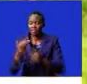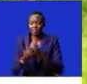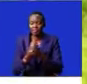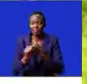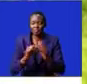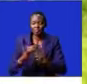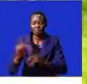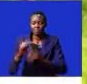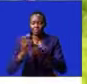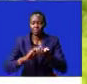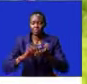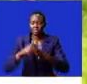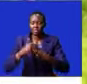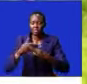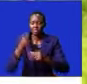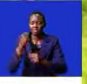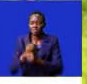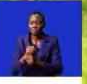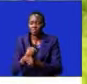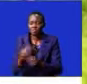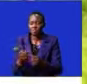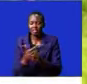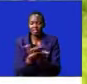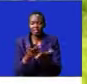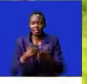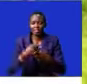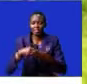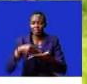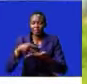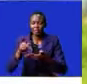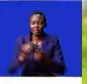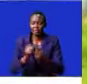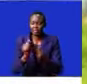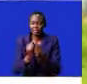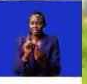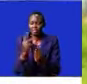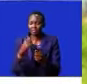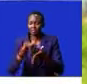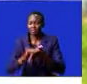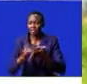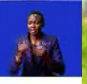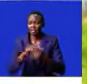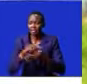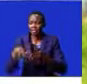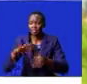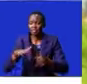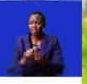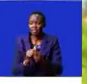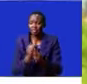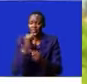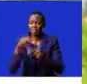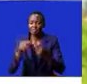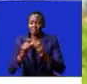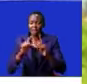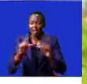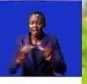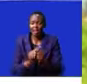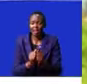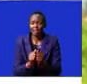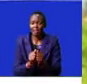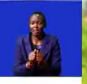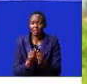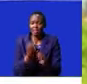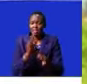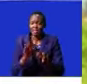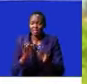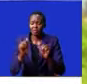Migori and do the plating and you get paid the 10,000 that they are being paid. These areas, we have not been issued with the licenses. Could it have